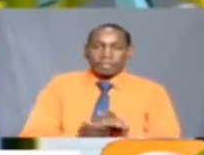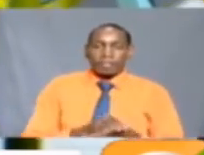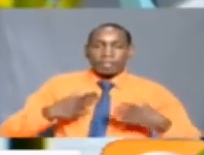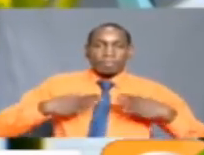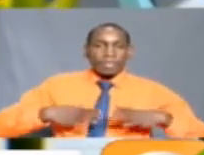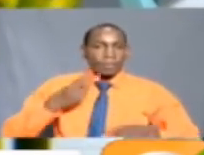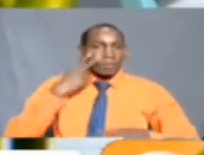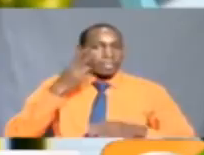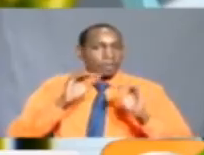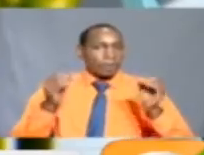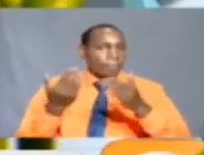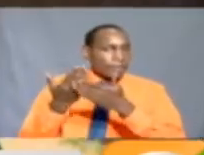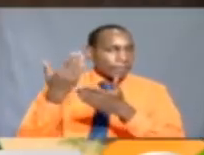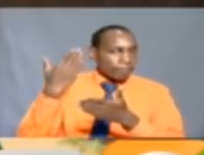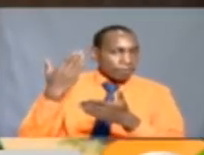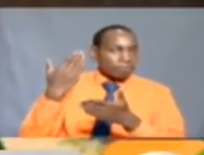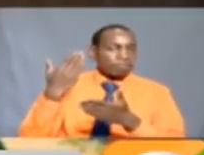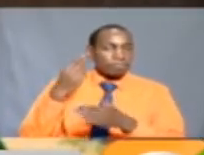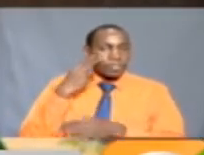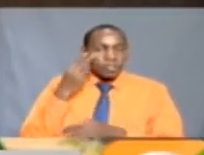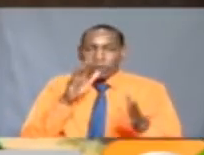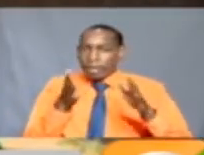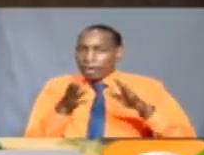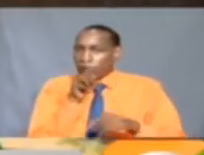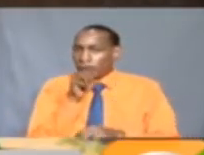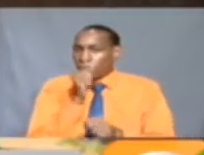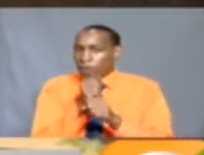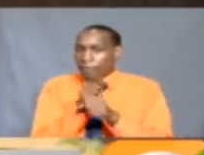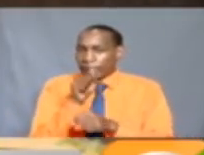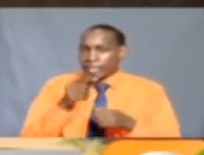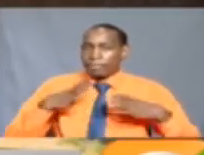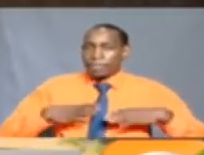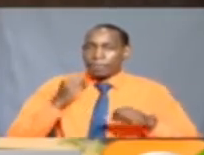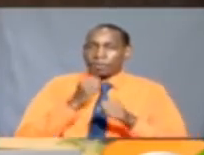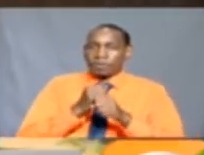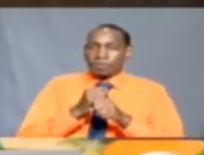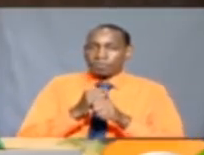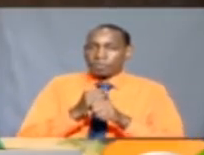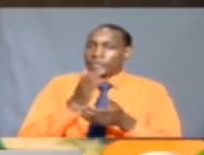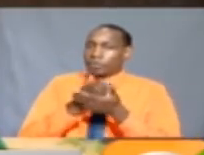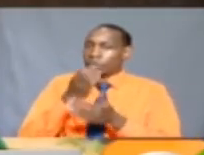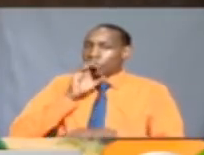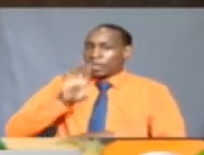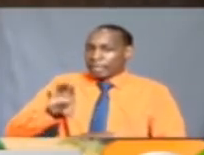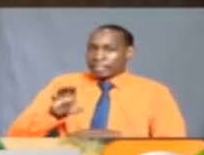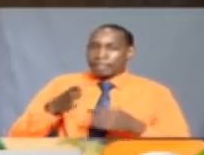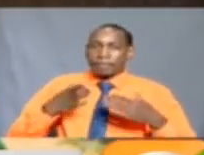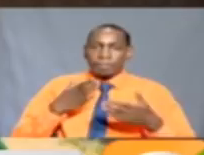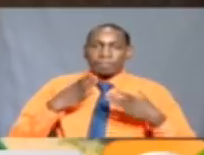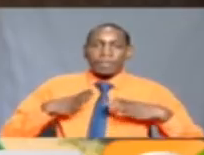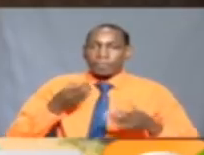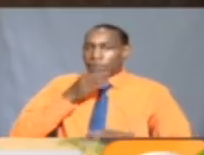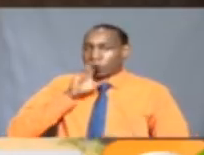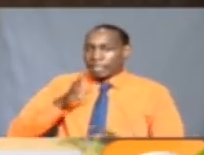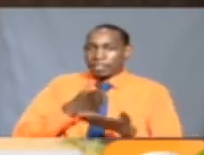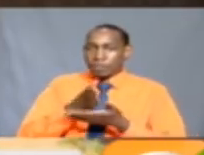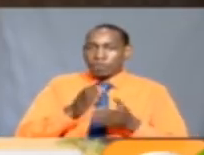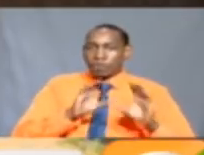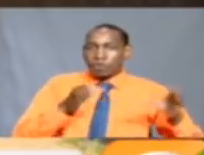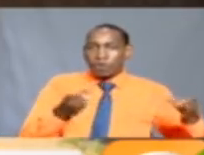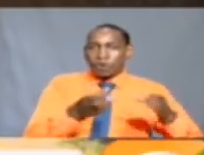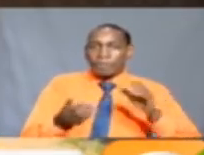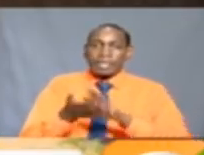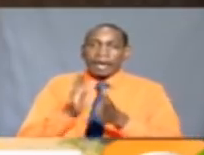wasione mbeleni walikuwa wanaona kama hii kazi wale wanafanya ni outcasted, wale wamelaaniwa na majamii, wale